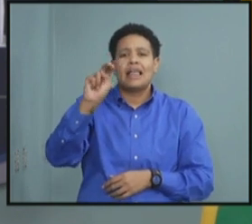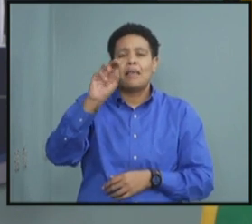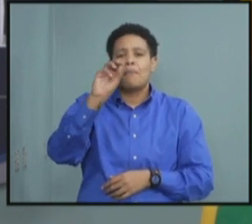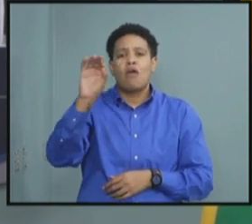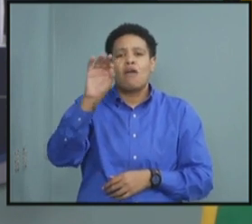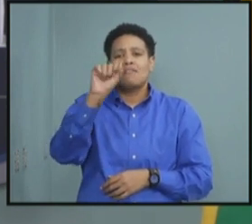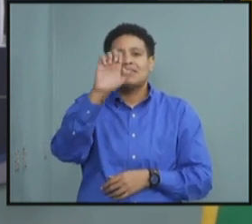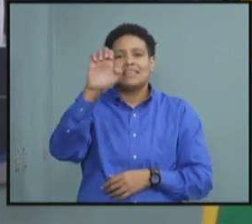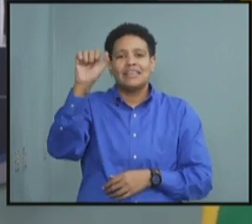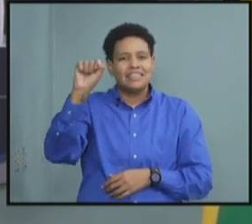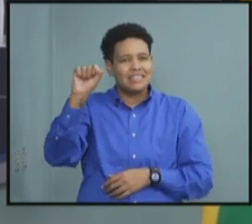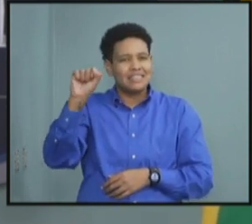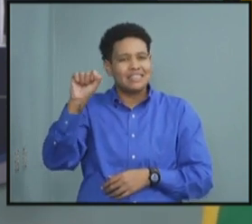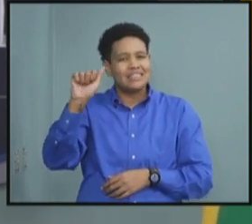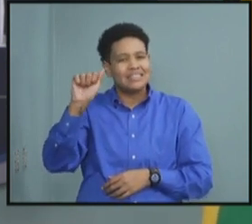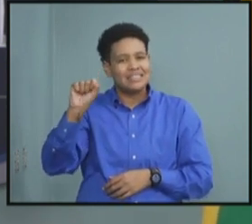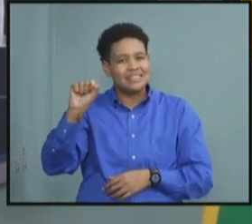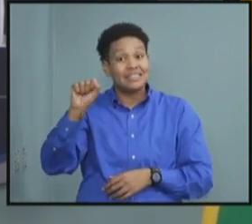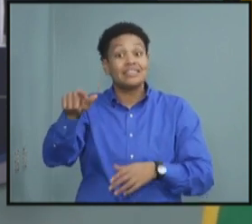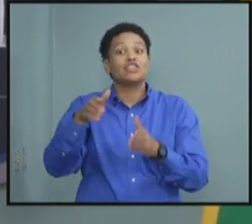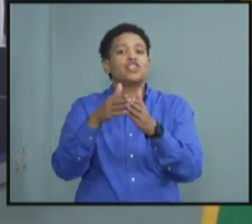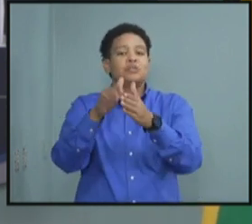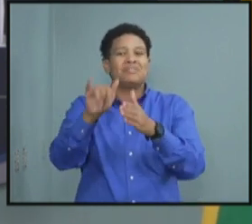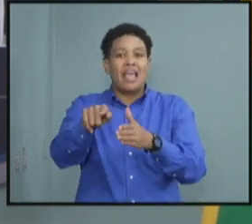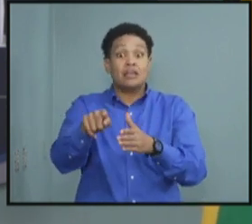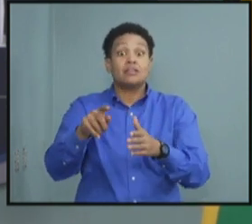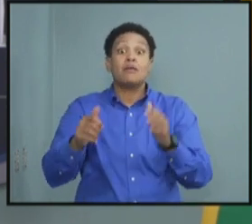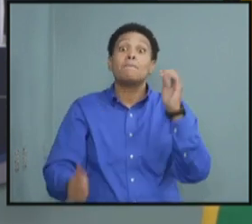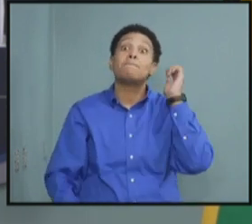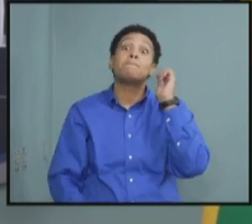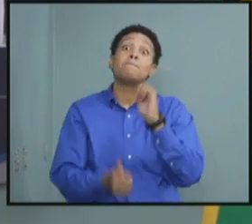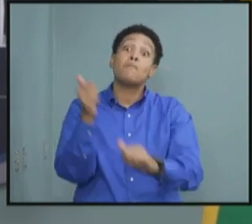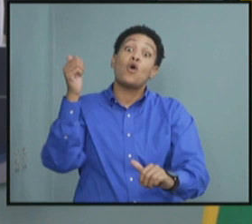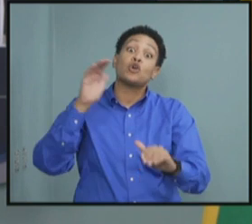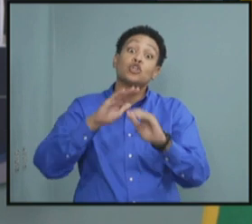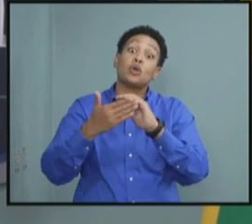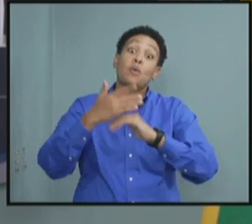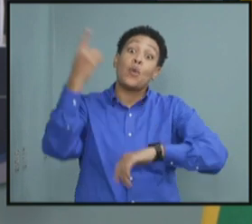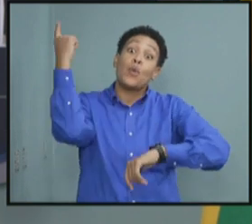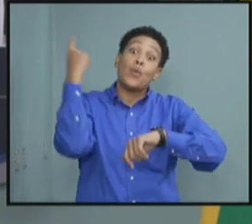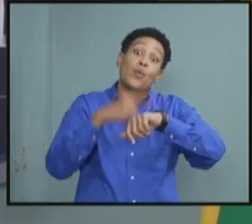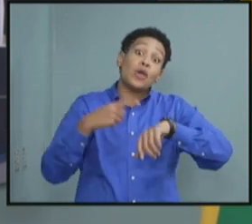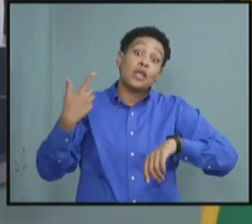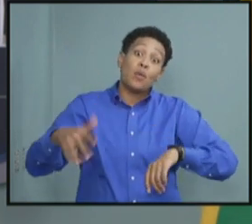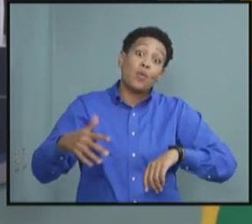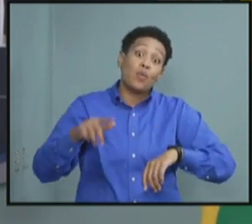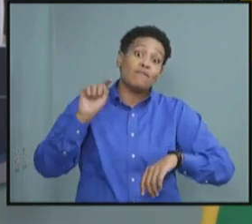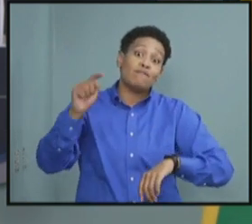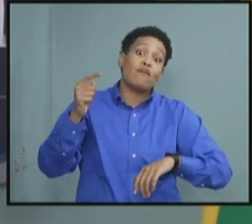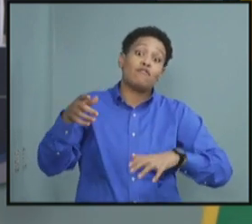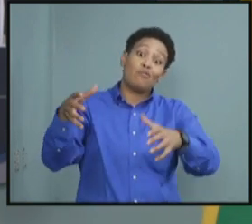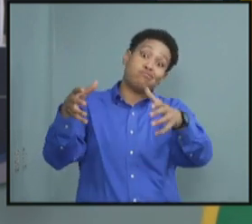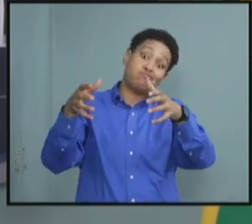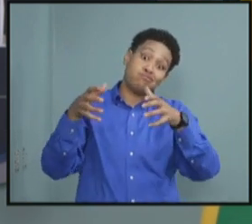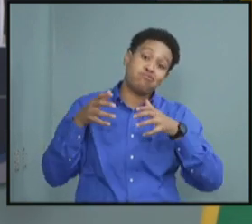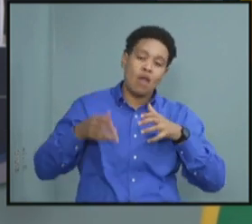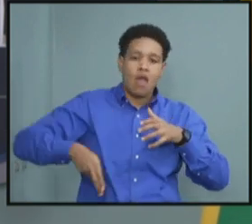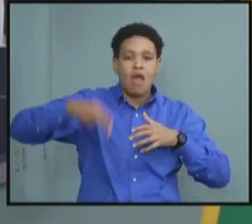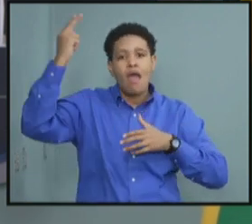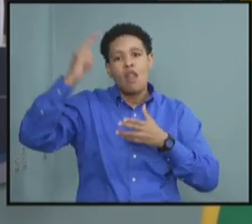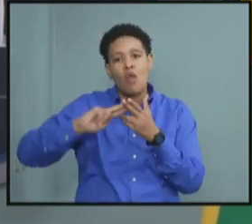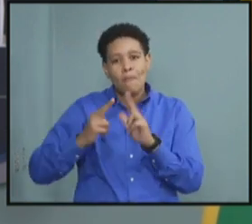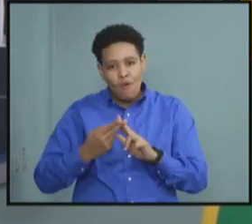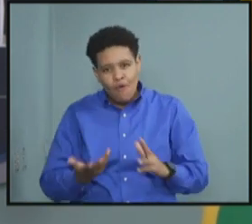will repatriate the largest number of Jamaicans at any one time to date. We have